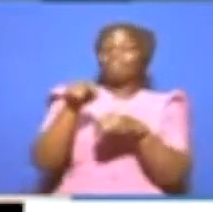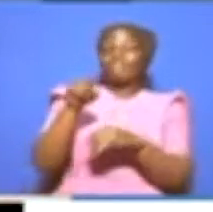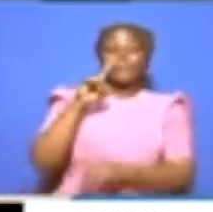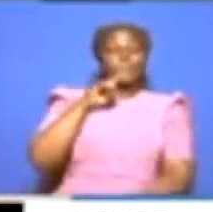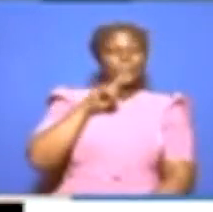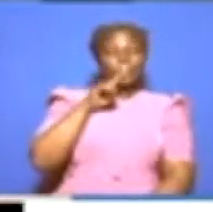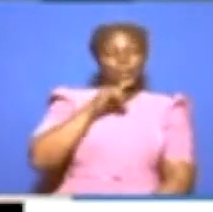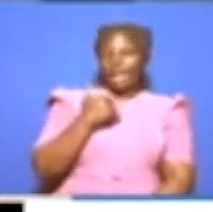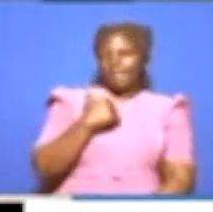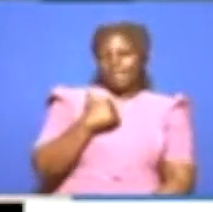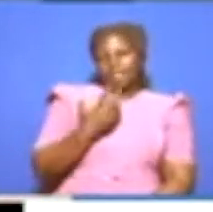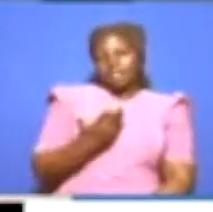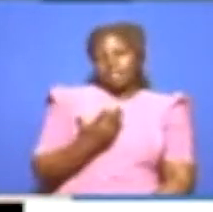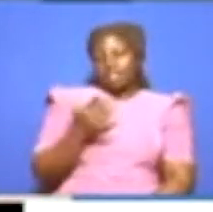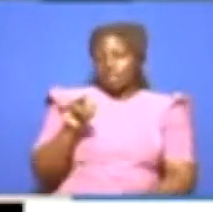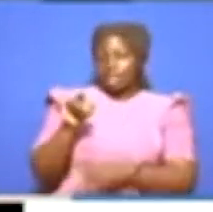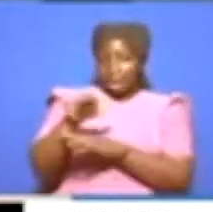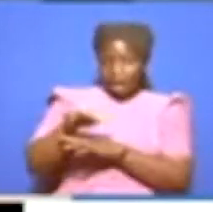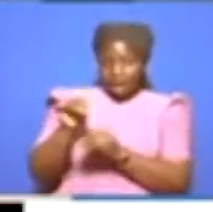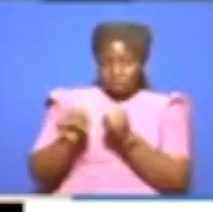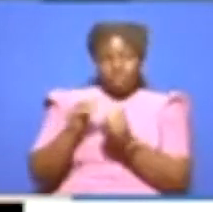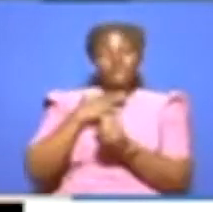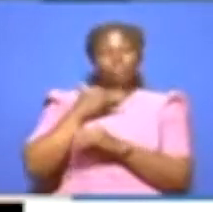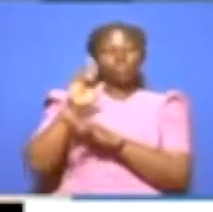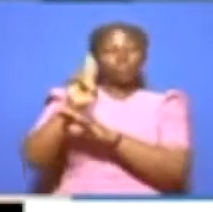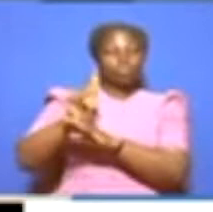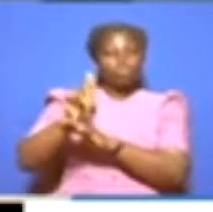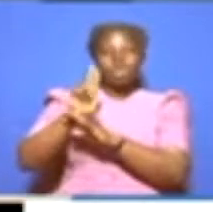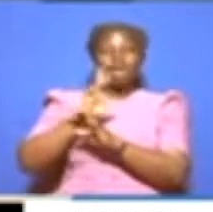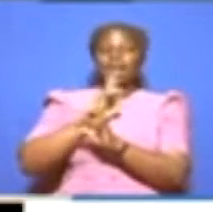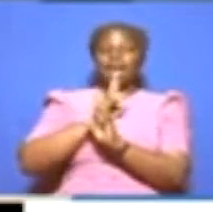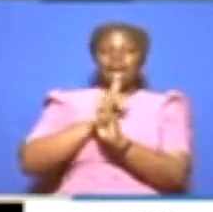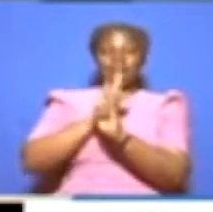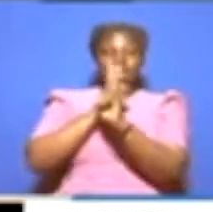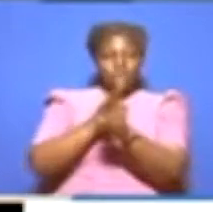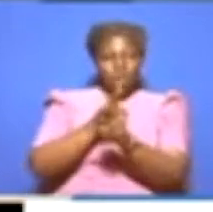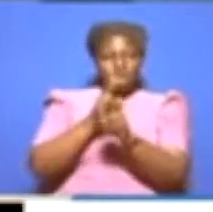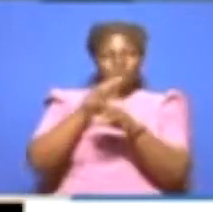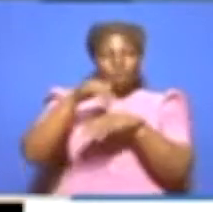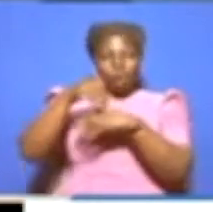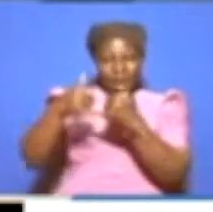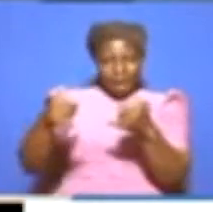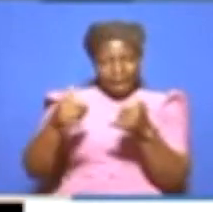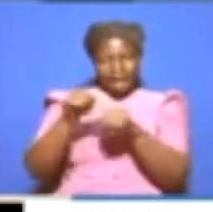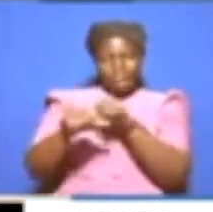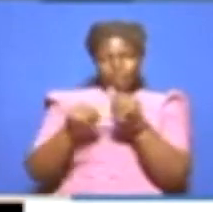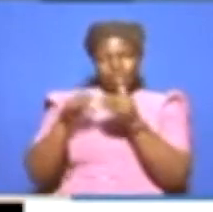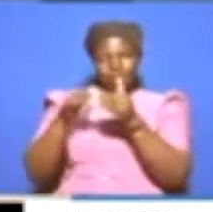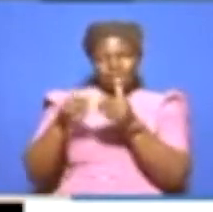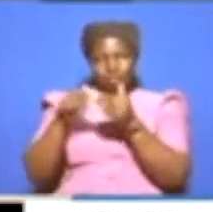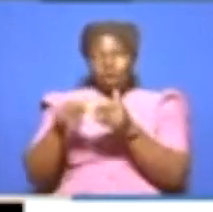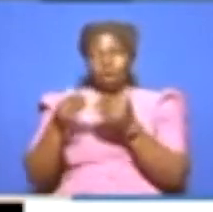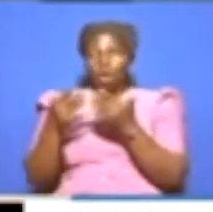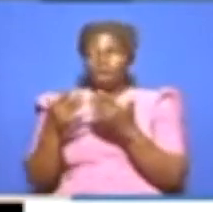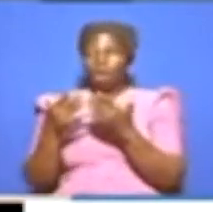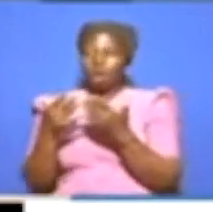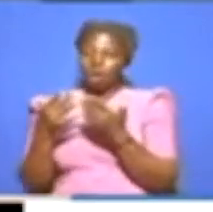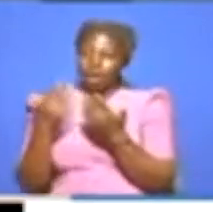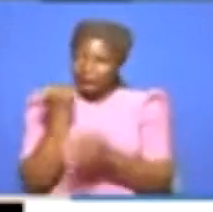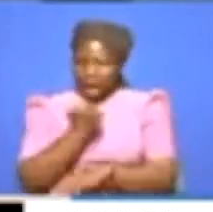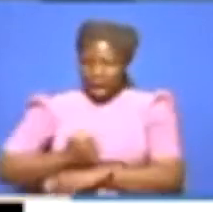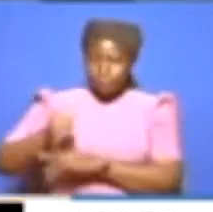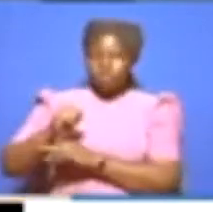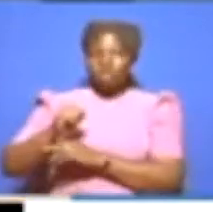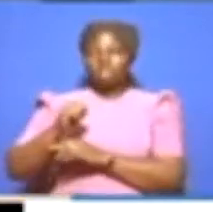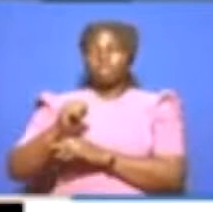I would like to refer to a report on online sexual exploitation and abuse, which was recently published by Thomson Reuters. So as